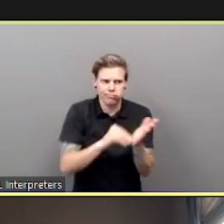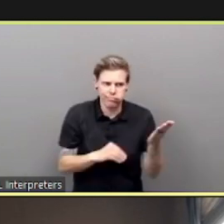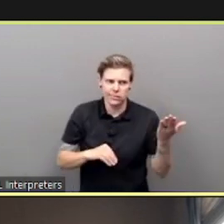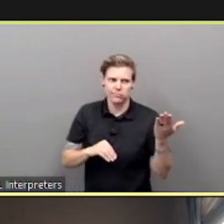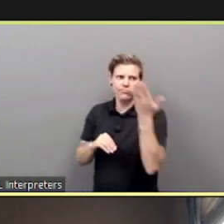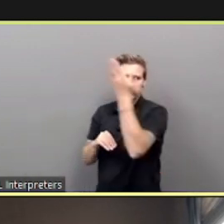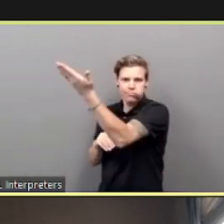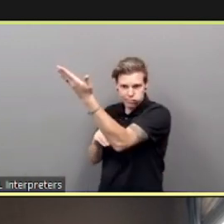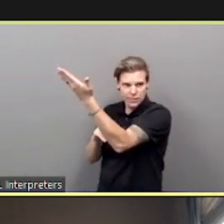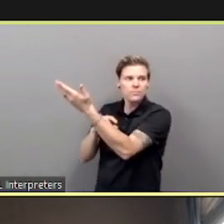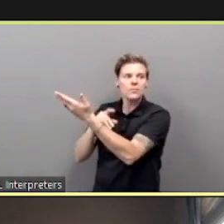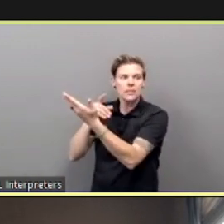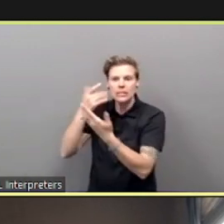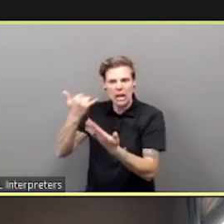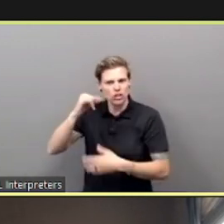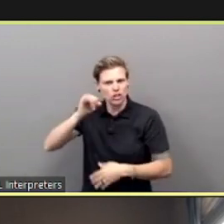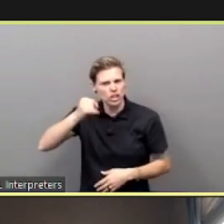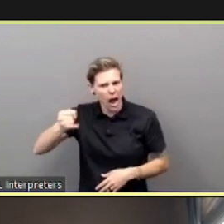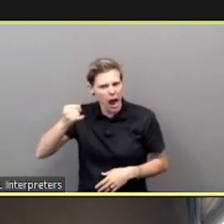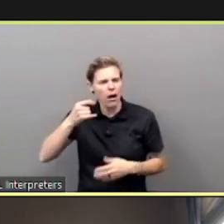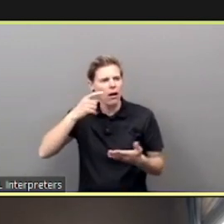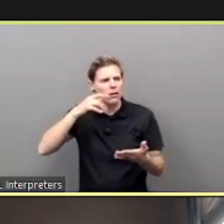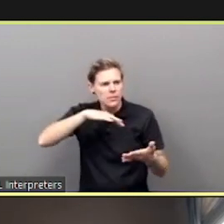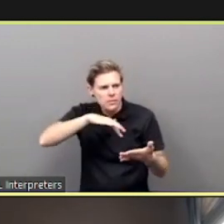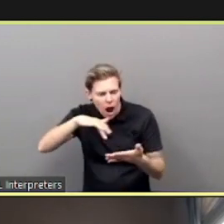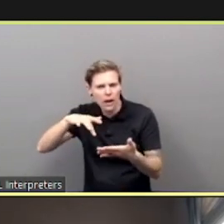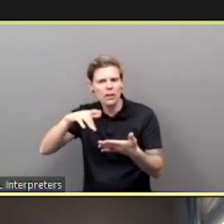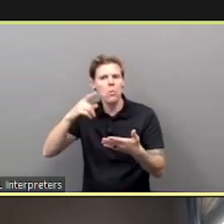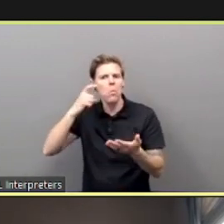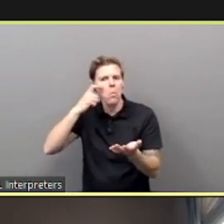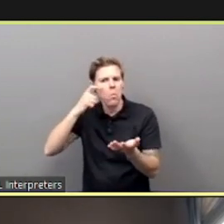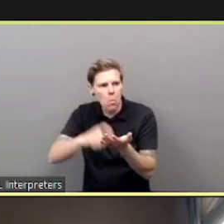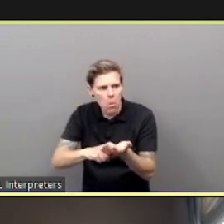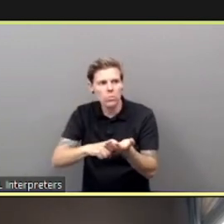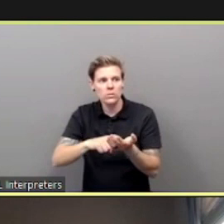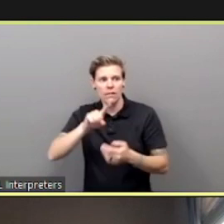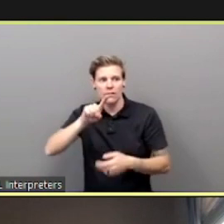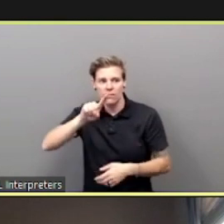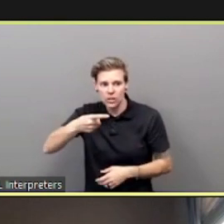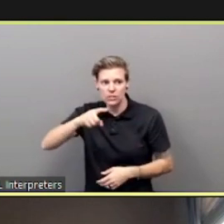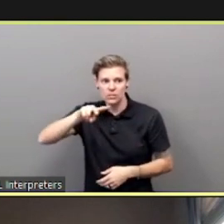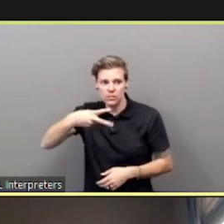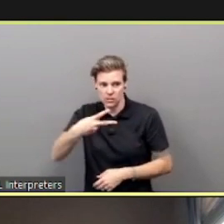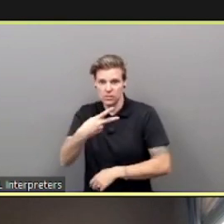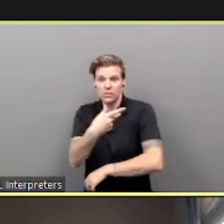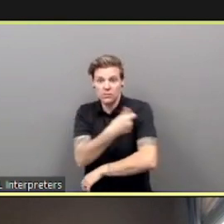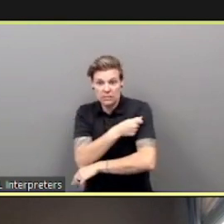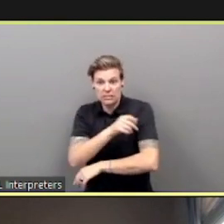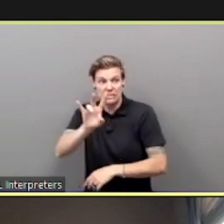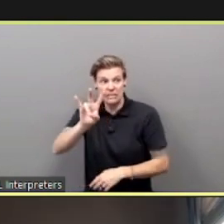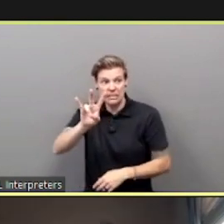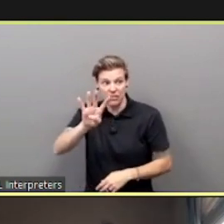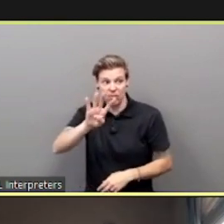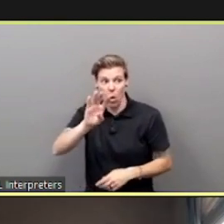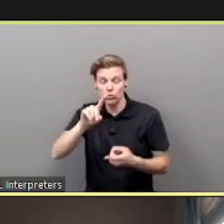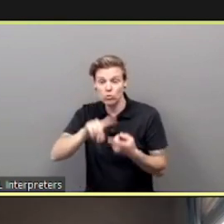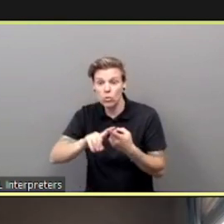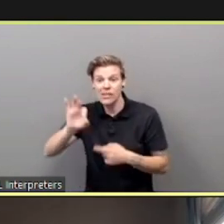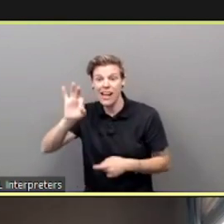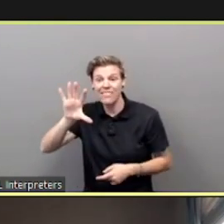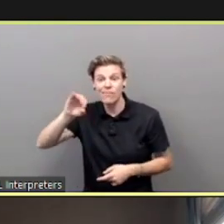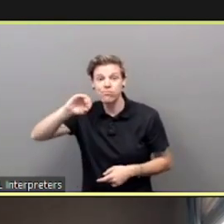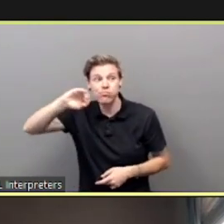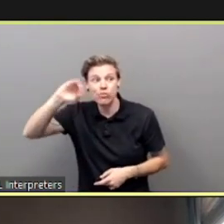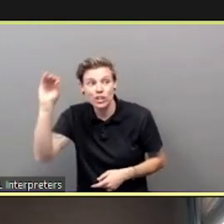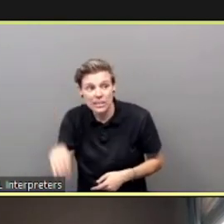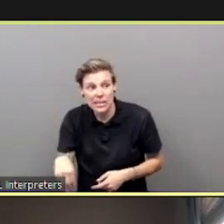from 74% to 94%, and that 2 shots had 100% efficacy against severe disease. So